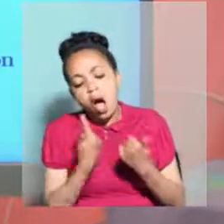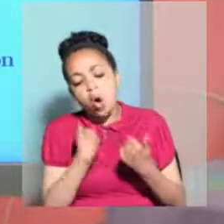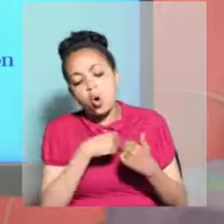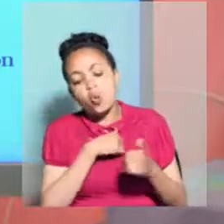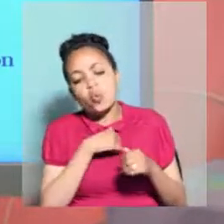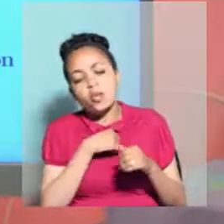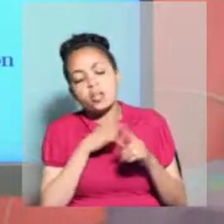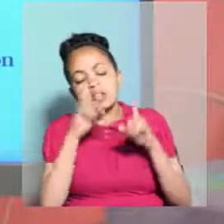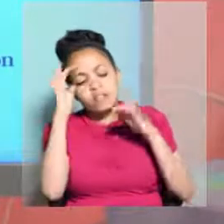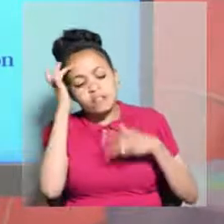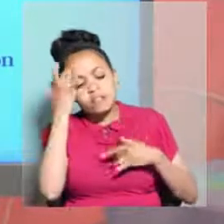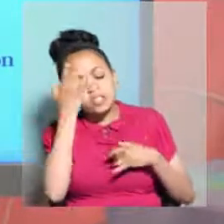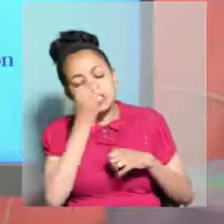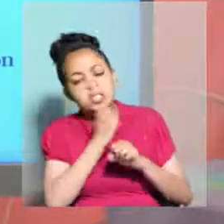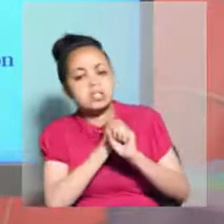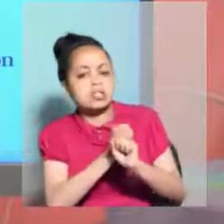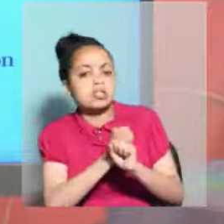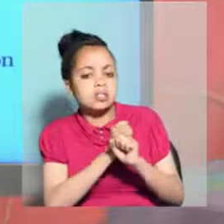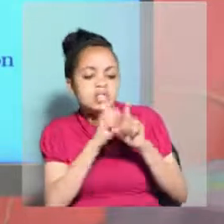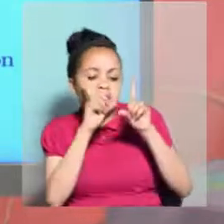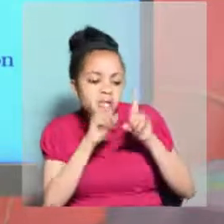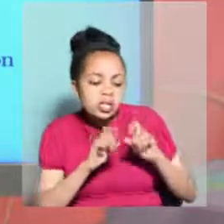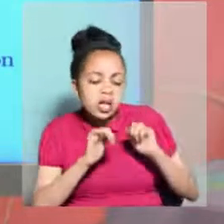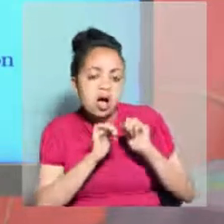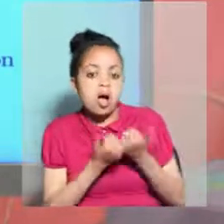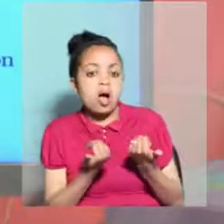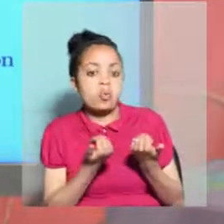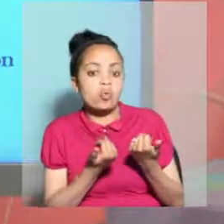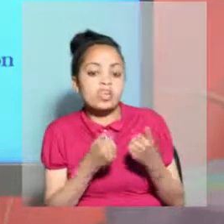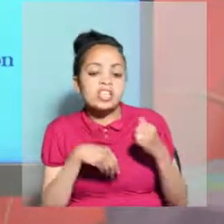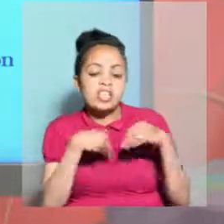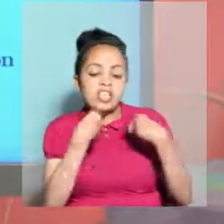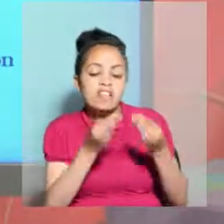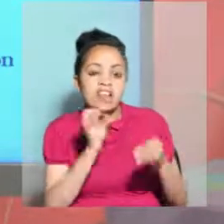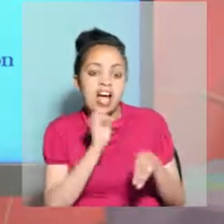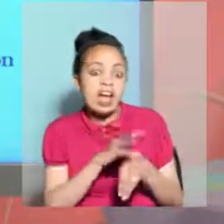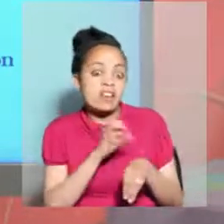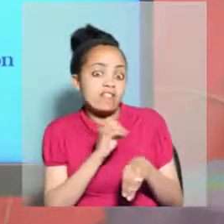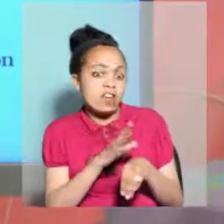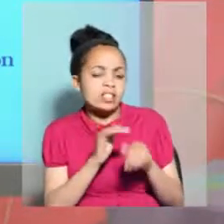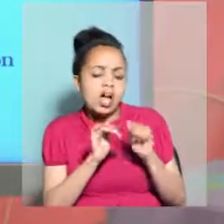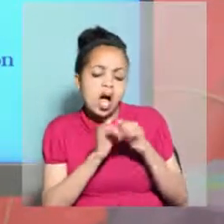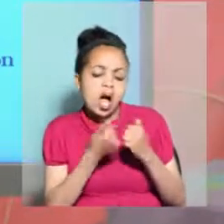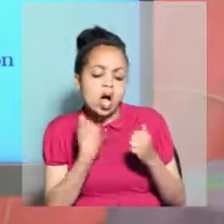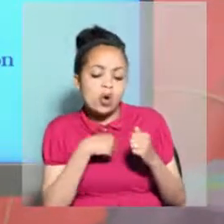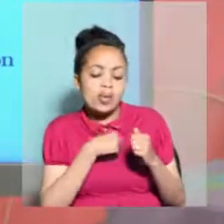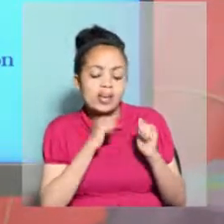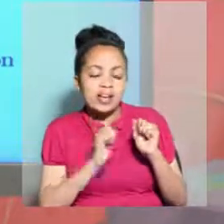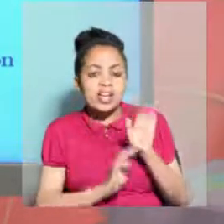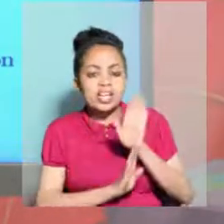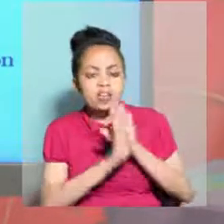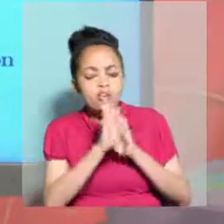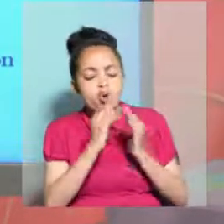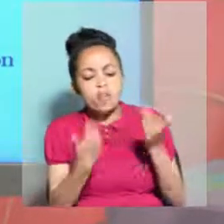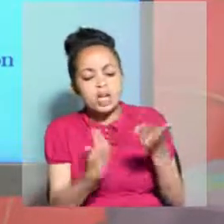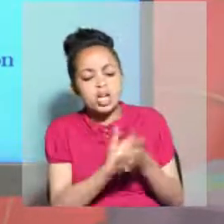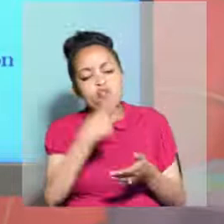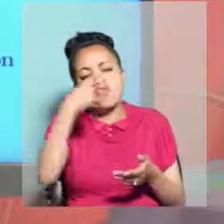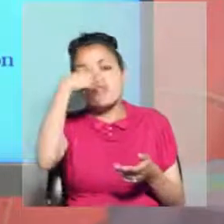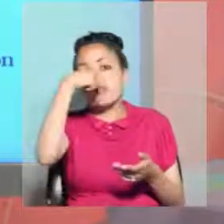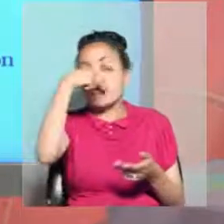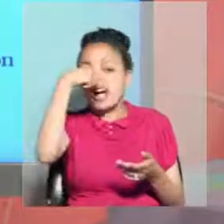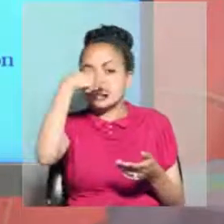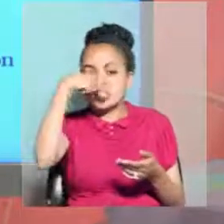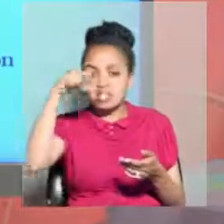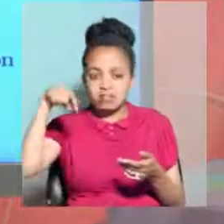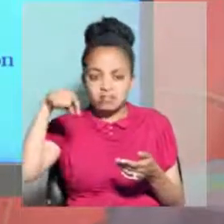disease, giving advice on the way of treating diseases, how we can develop new vaccine, how we